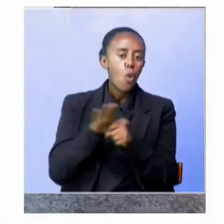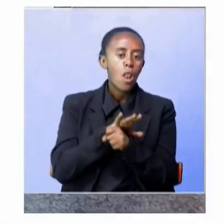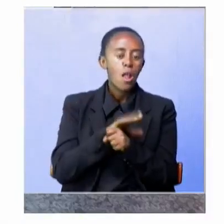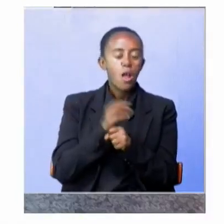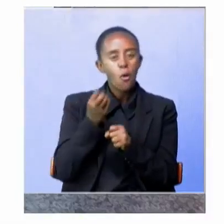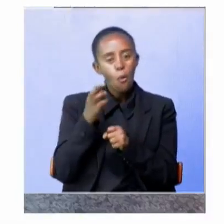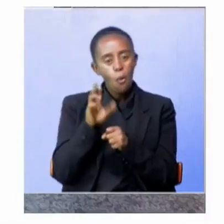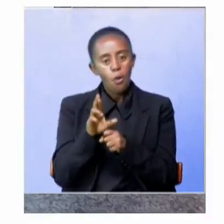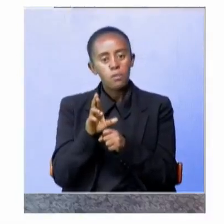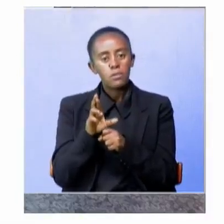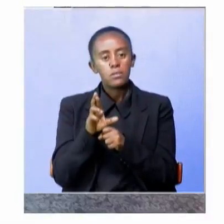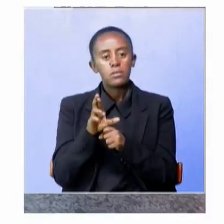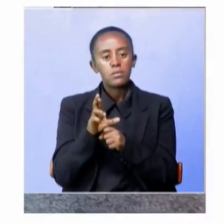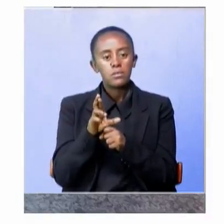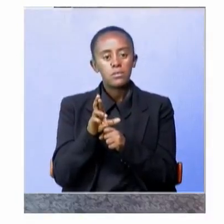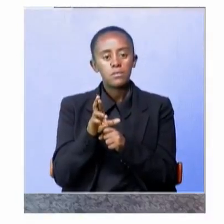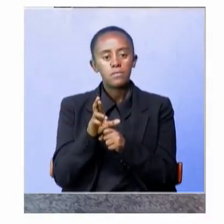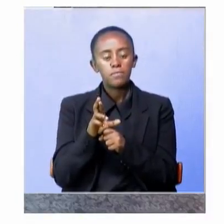or